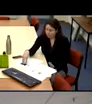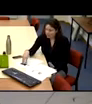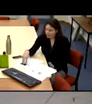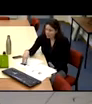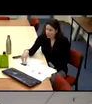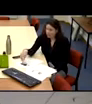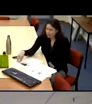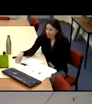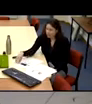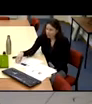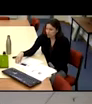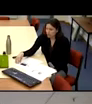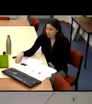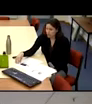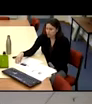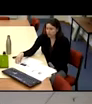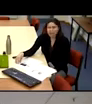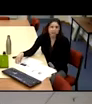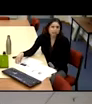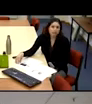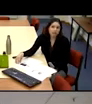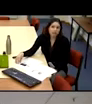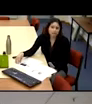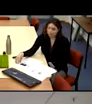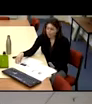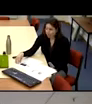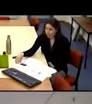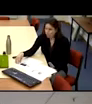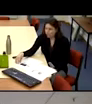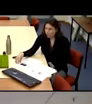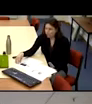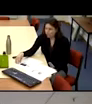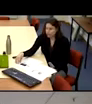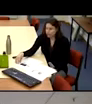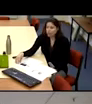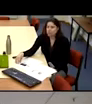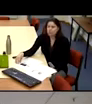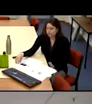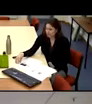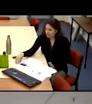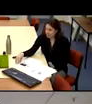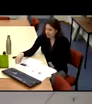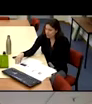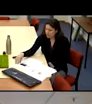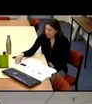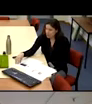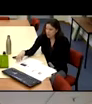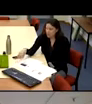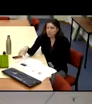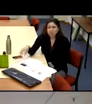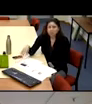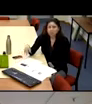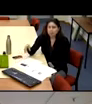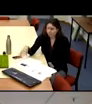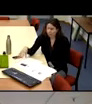local artist to transform these stories into a public art installation called The Journey of a Million Miles Following Steps.